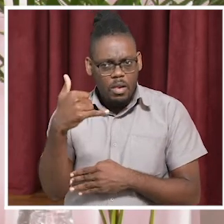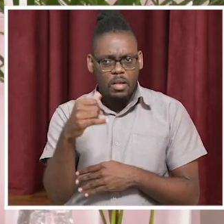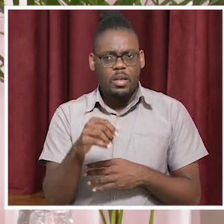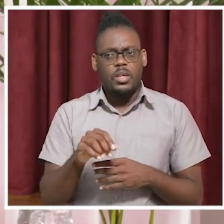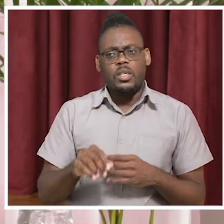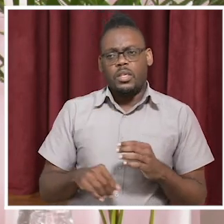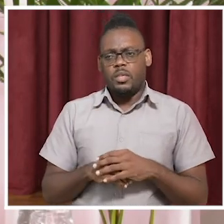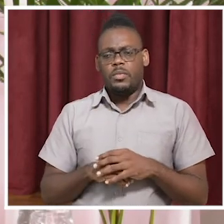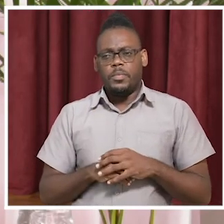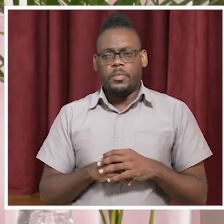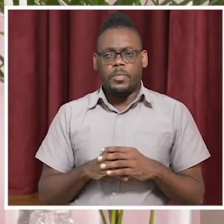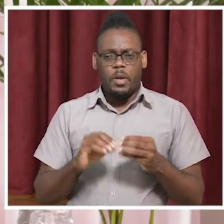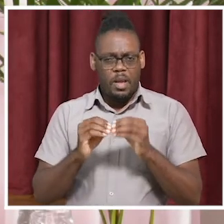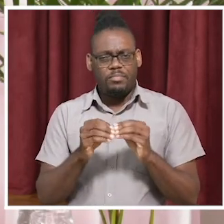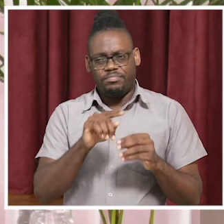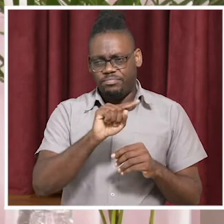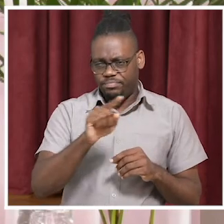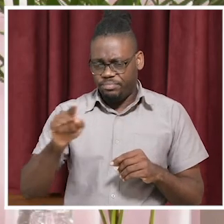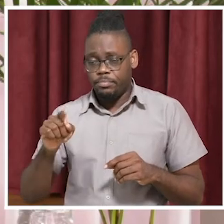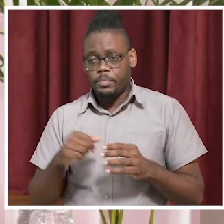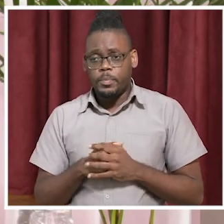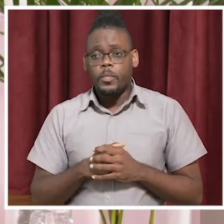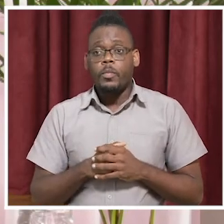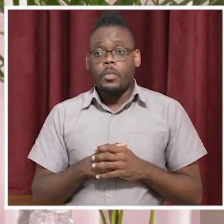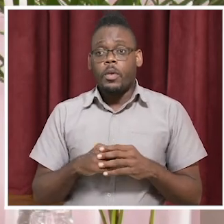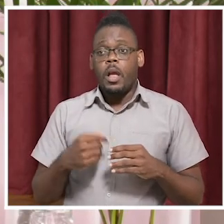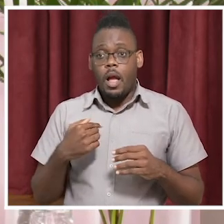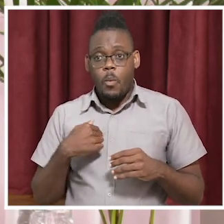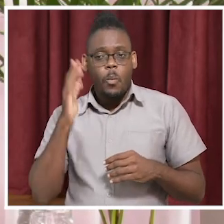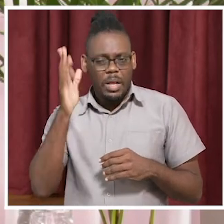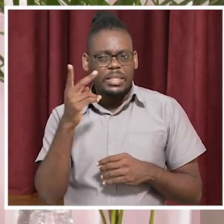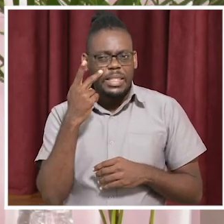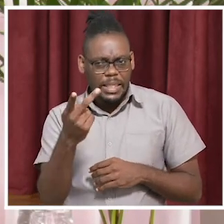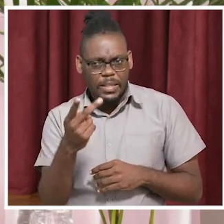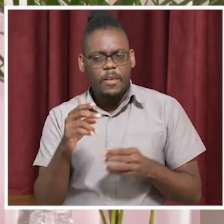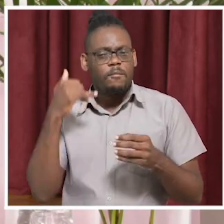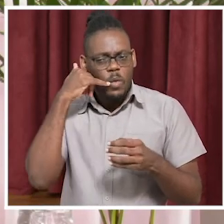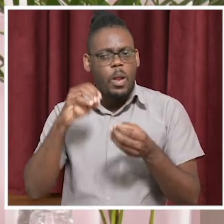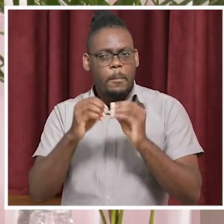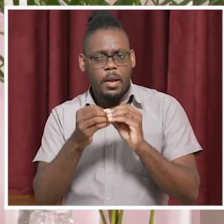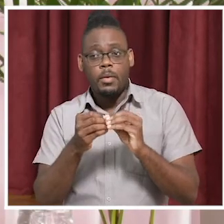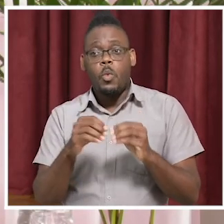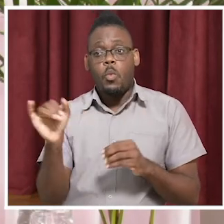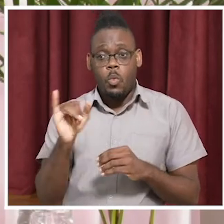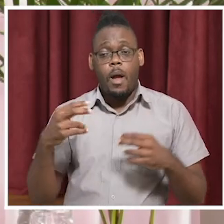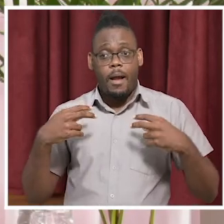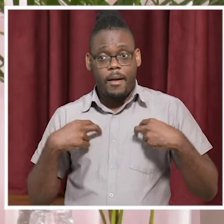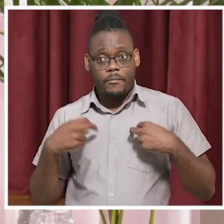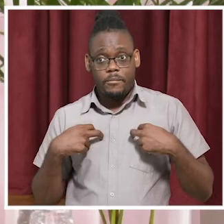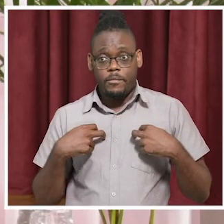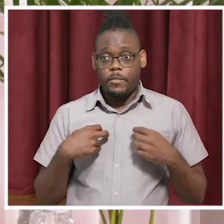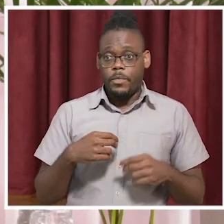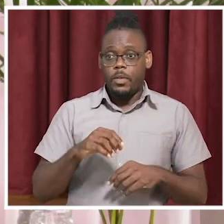ministry's number. And there's always someone there to answer, because we have a call center who will answer calls and queries and